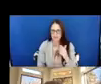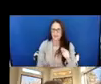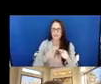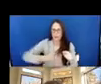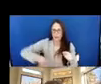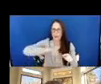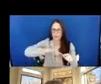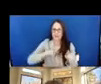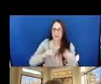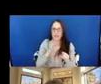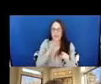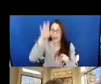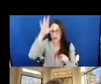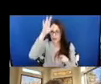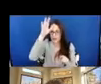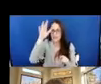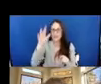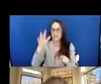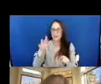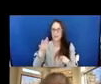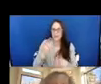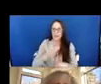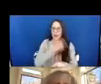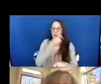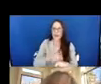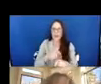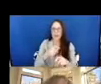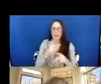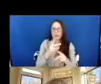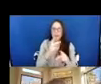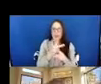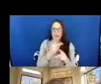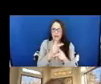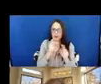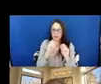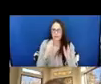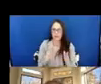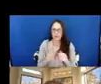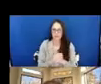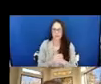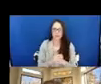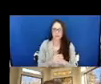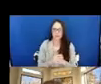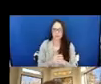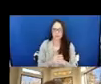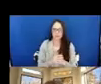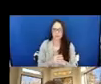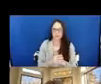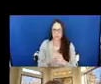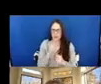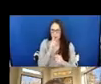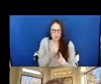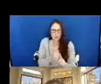We don't mean to say it's only parents can also be, uh, long-time caregivers who are not familiar,